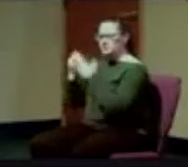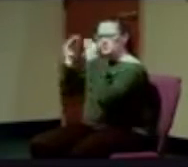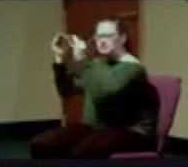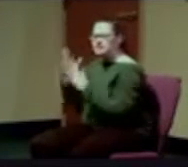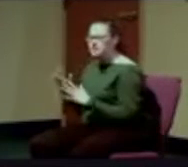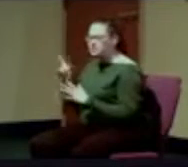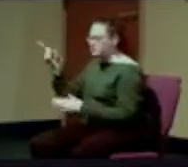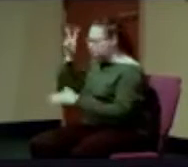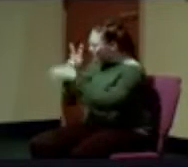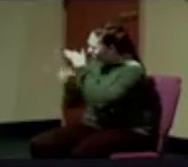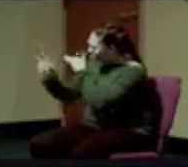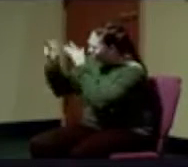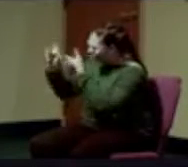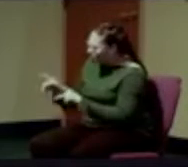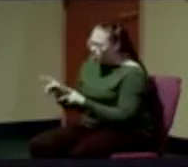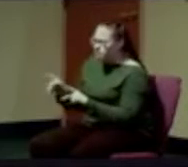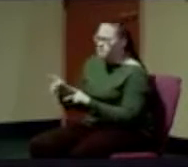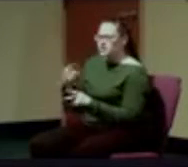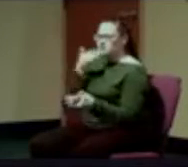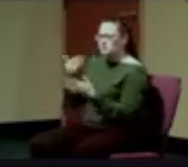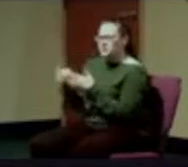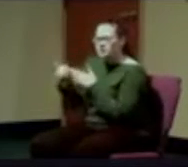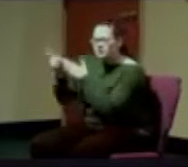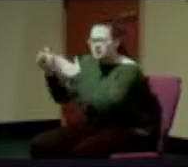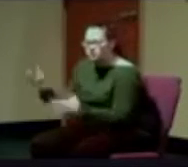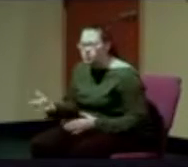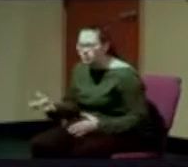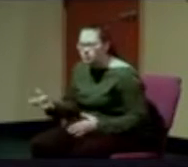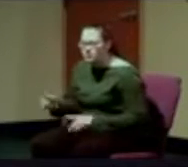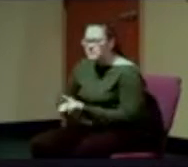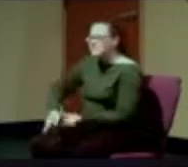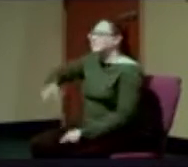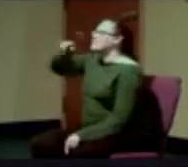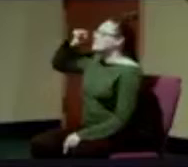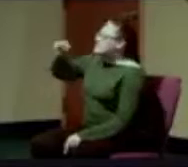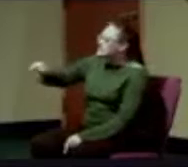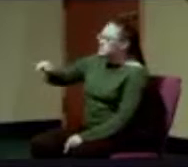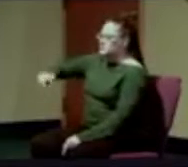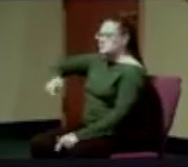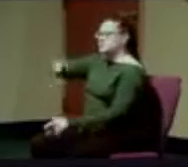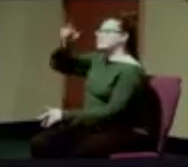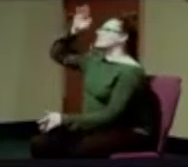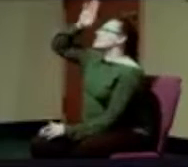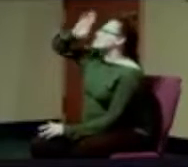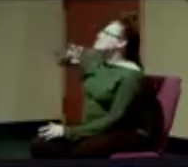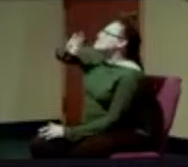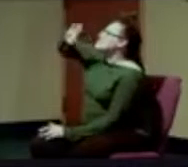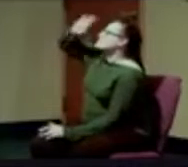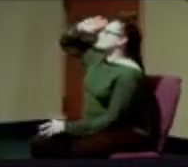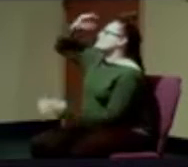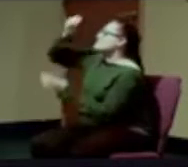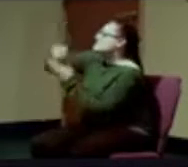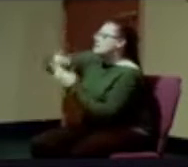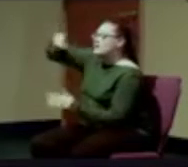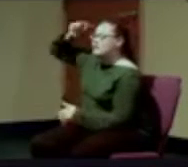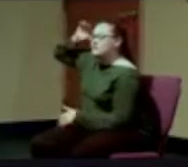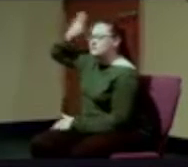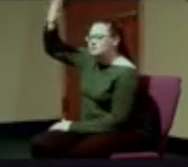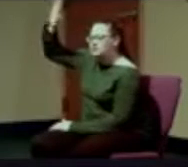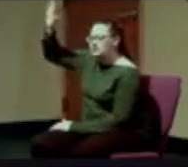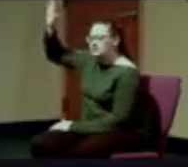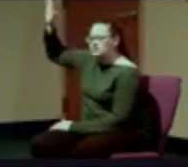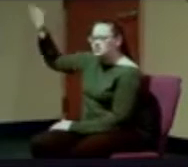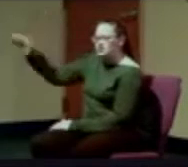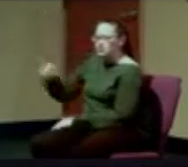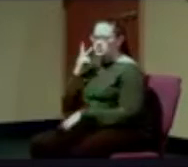was a moral leader, but he was the Son of God come into this world. And just as it says in Acts chapter 1, this same Jesus who you